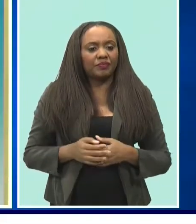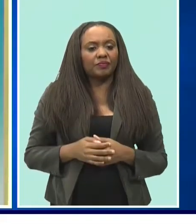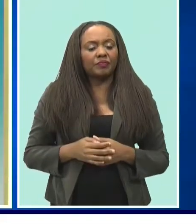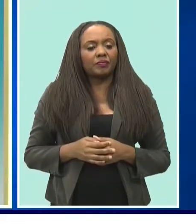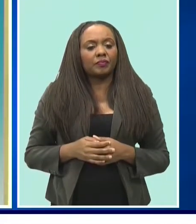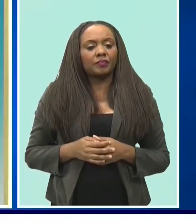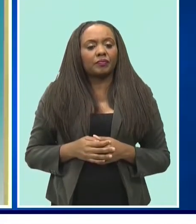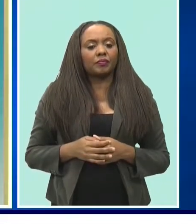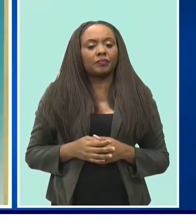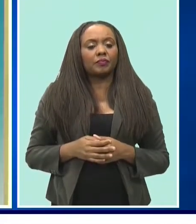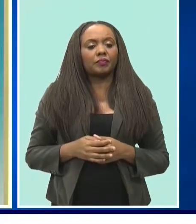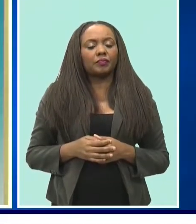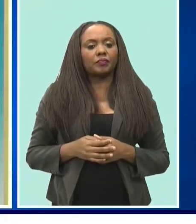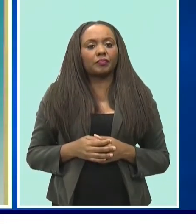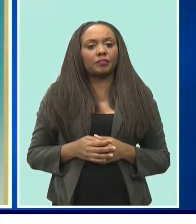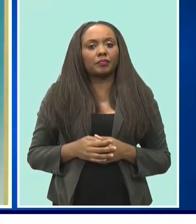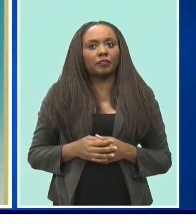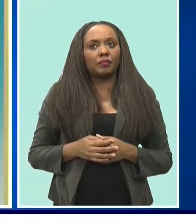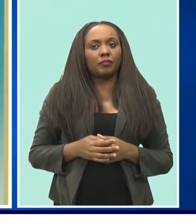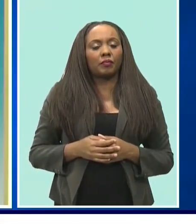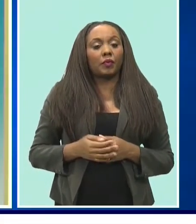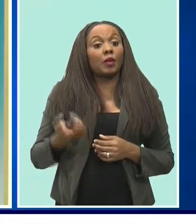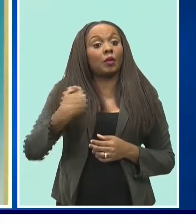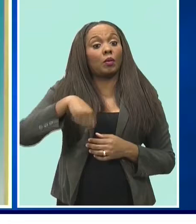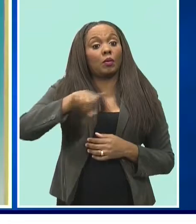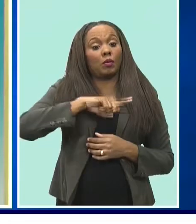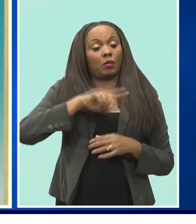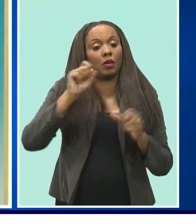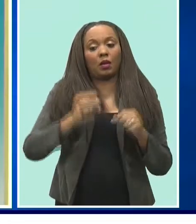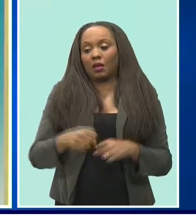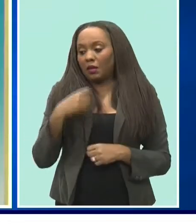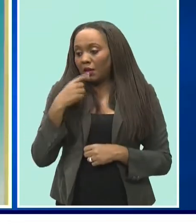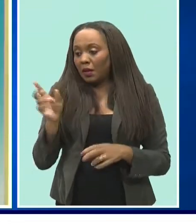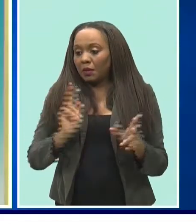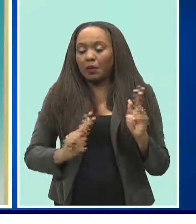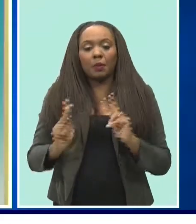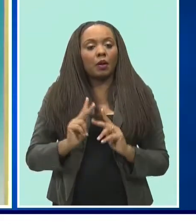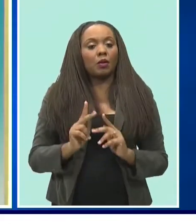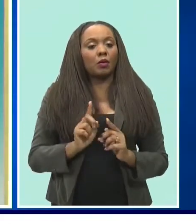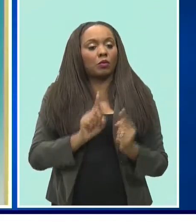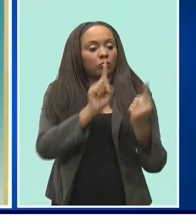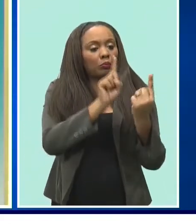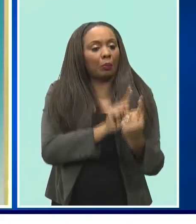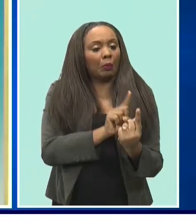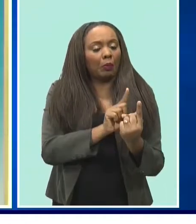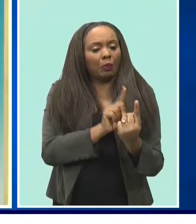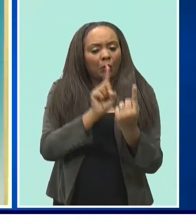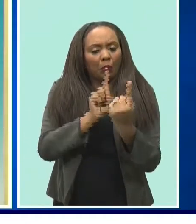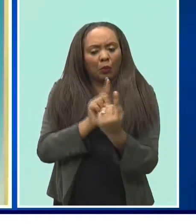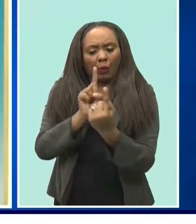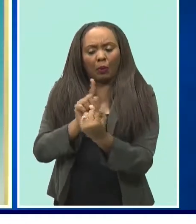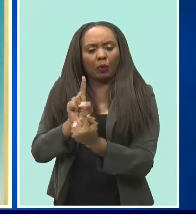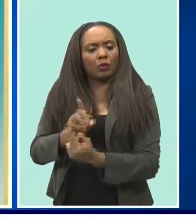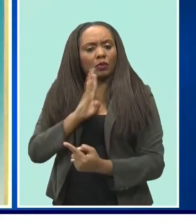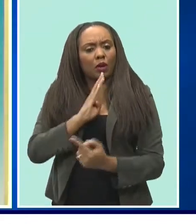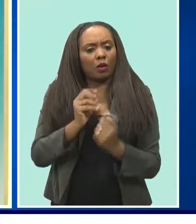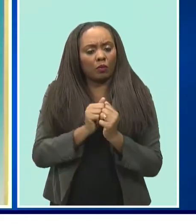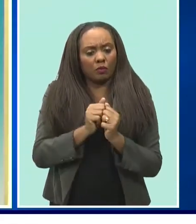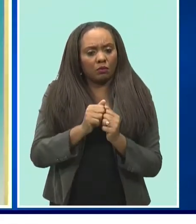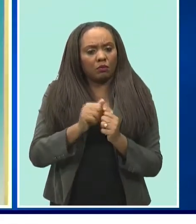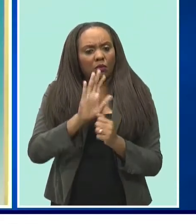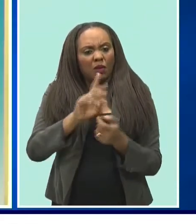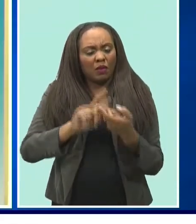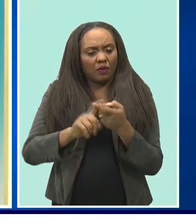We can be telling people, we can be the ambassadors, going one-on-one with your peers, with people in